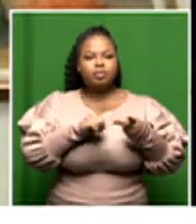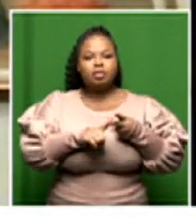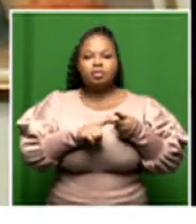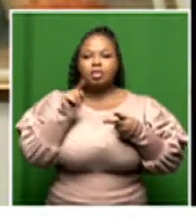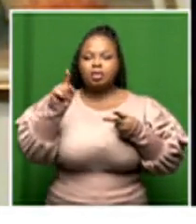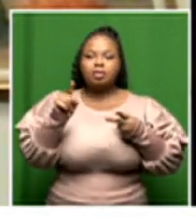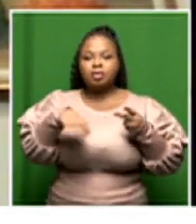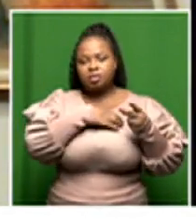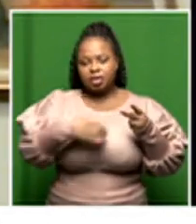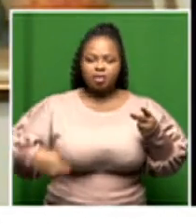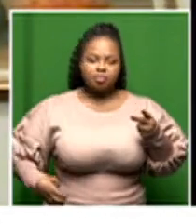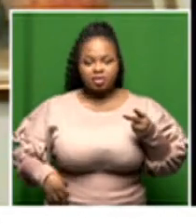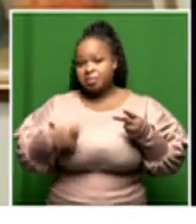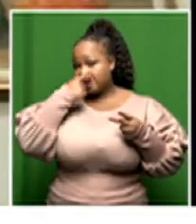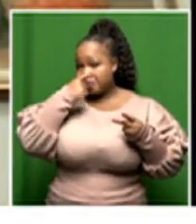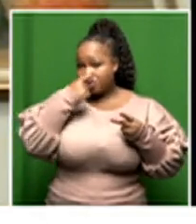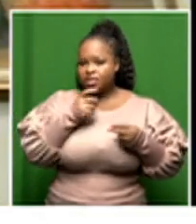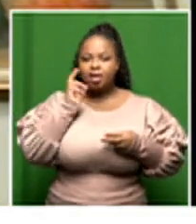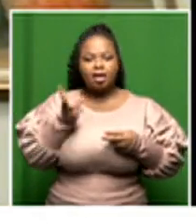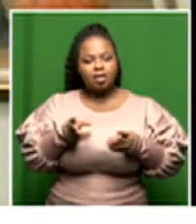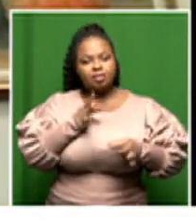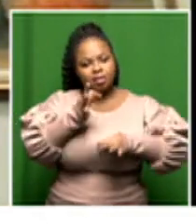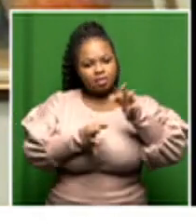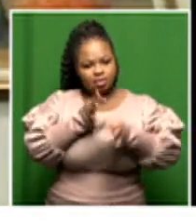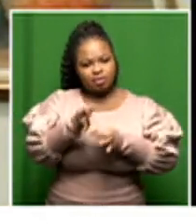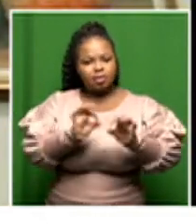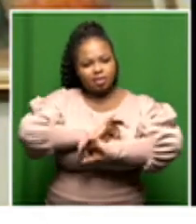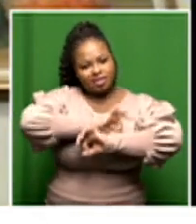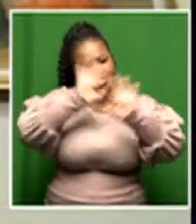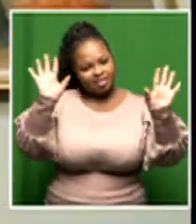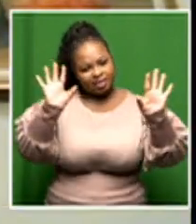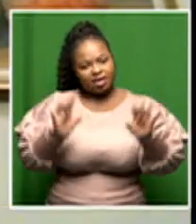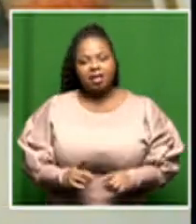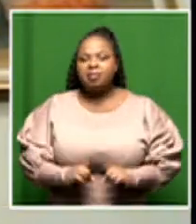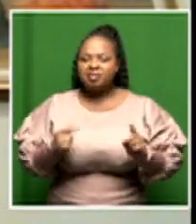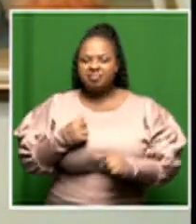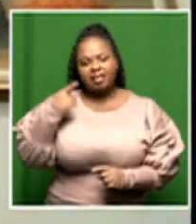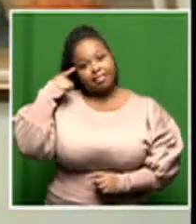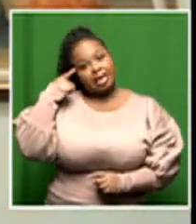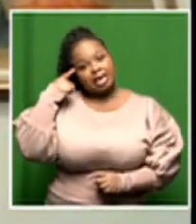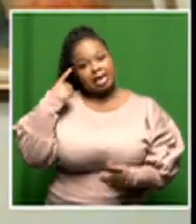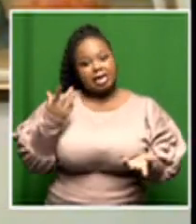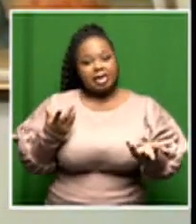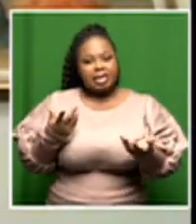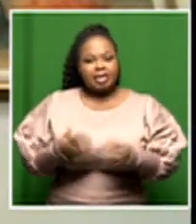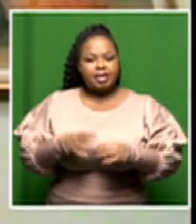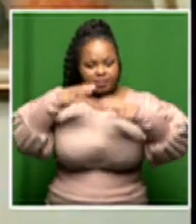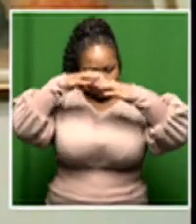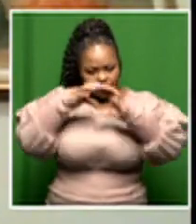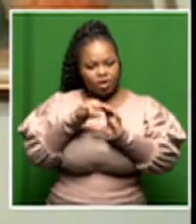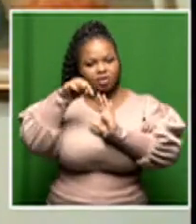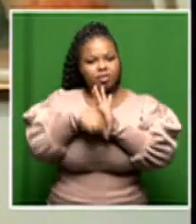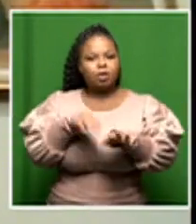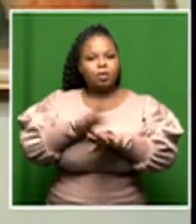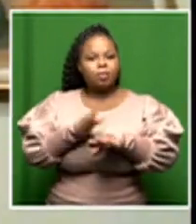President Ramaphosa made this clear in his contributions. But I think the focus